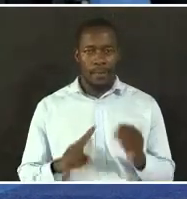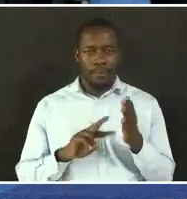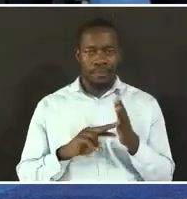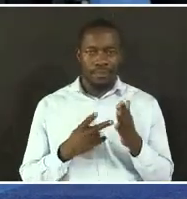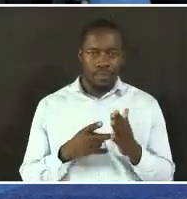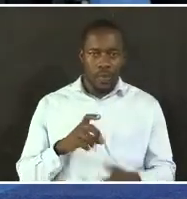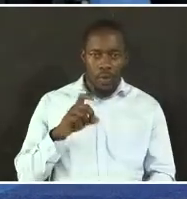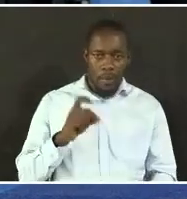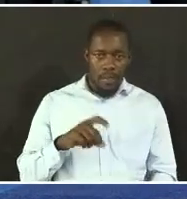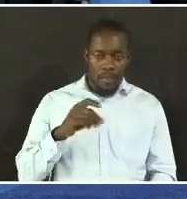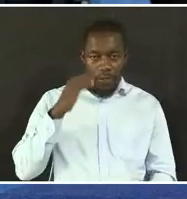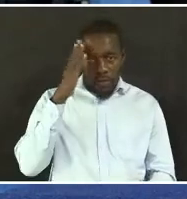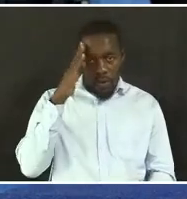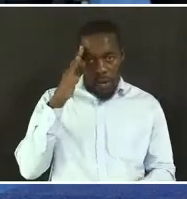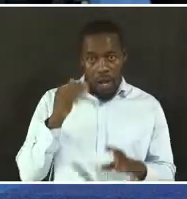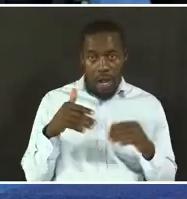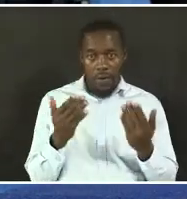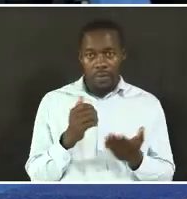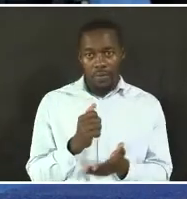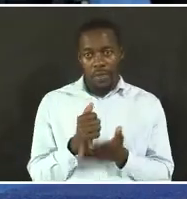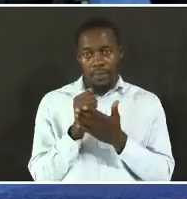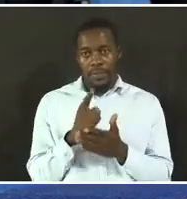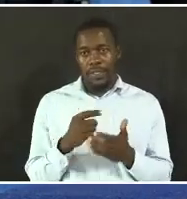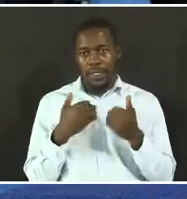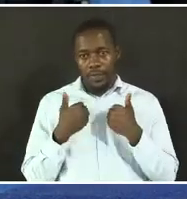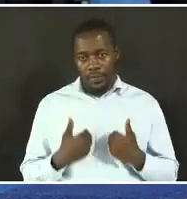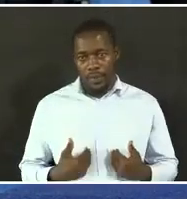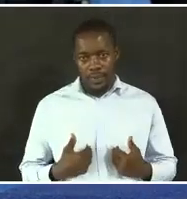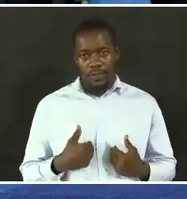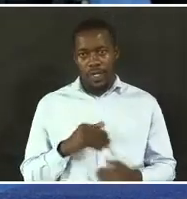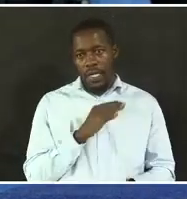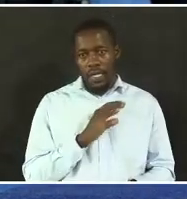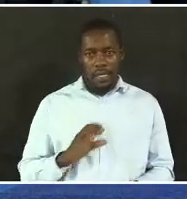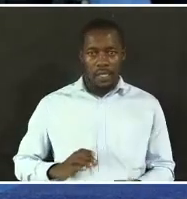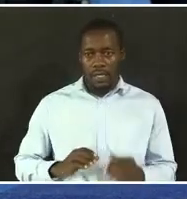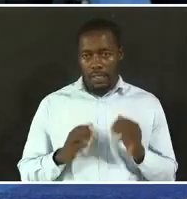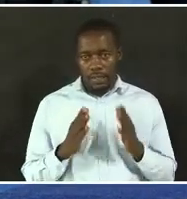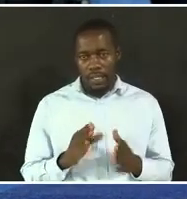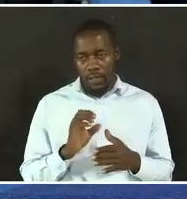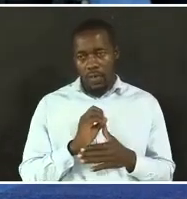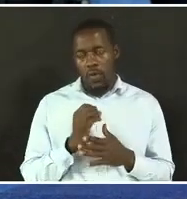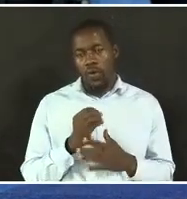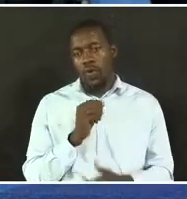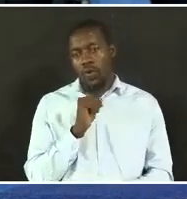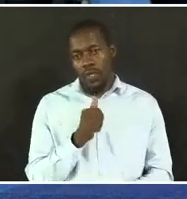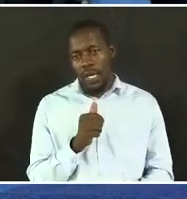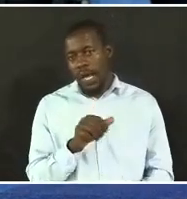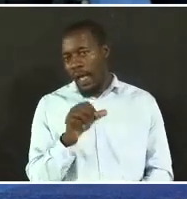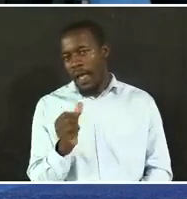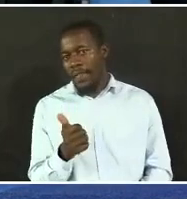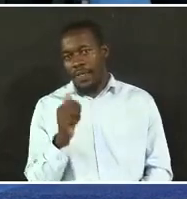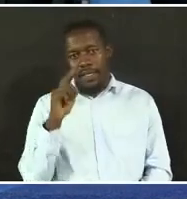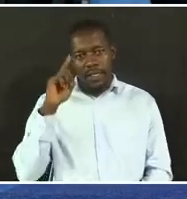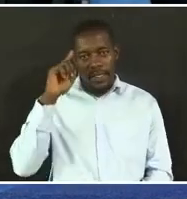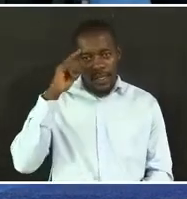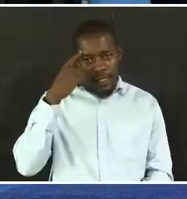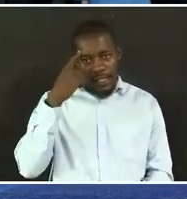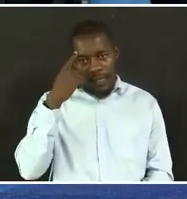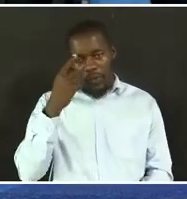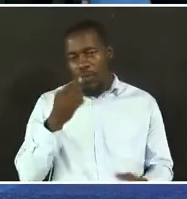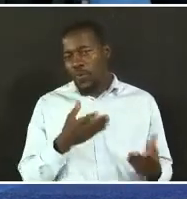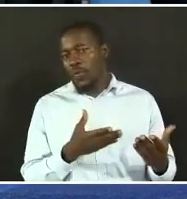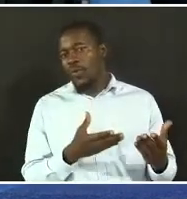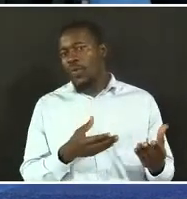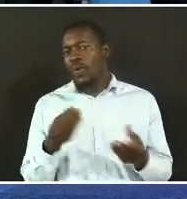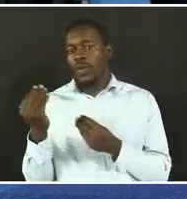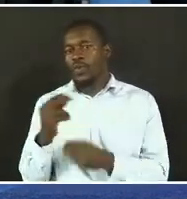are Christians or not. Some people think that you are going there to do deathbed conversion. Far from